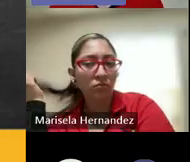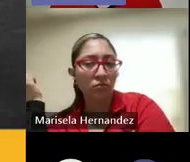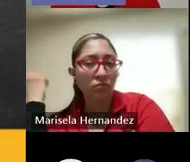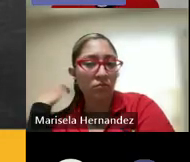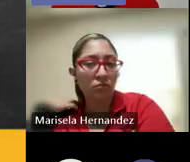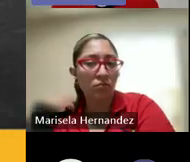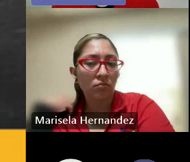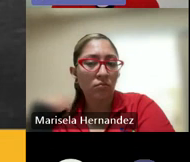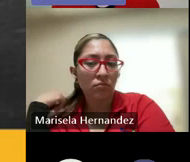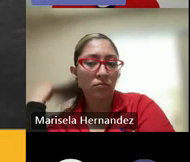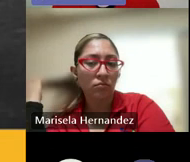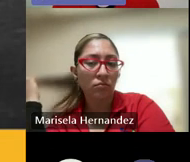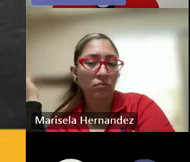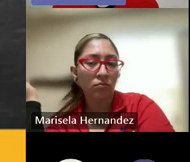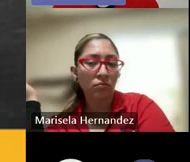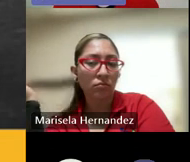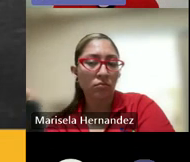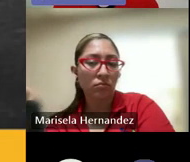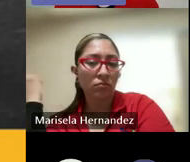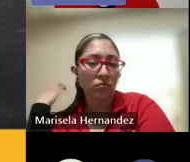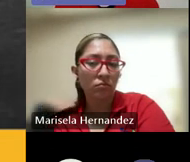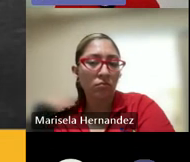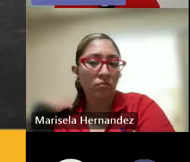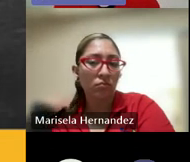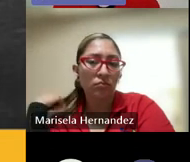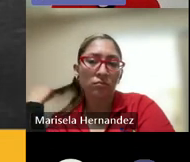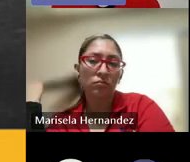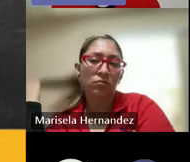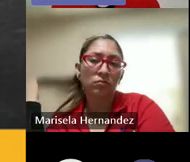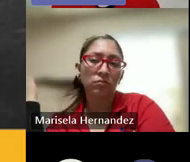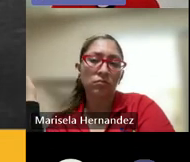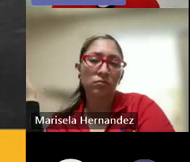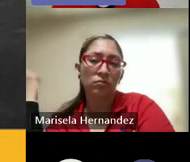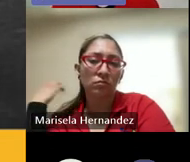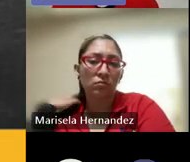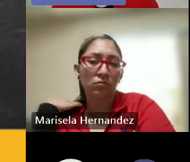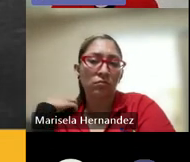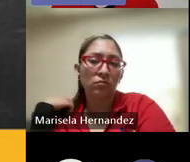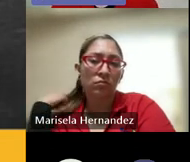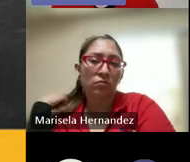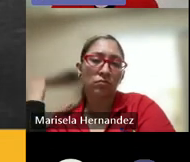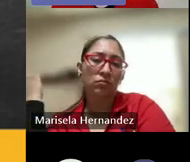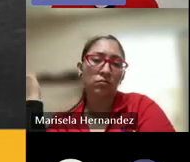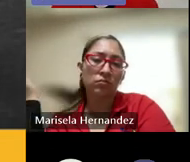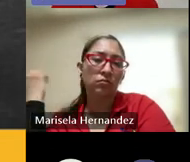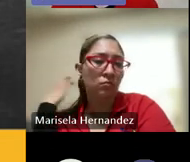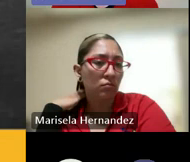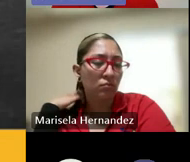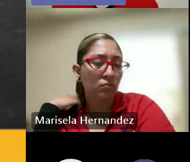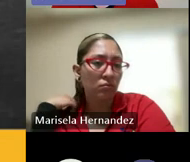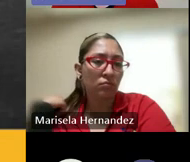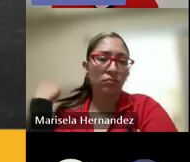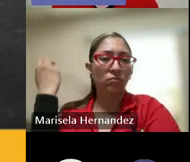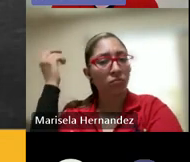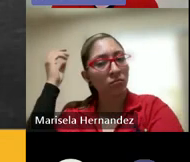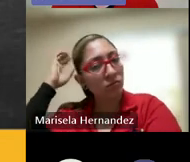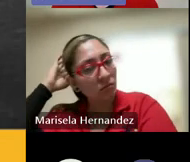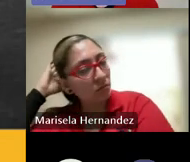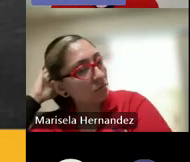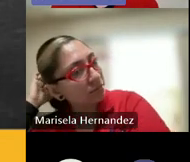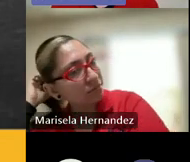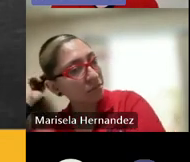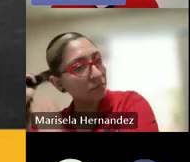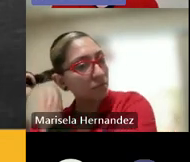I couldn't have teed up a better one for us, because we didn't talk about the tax provisions in the FY25